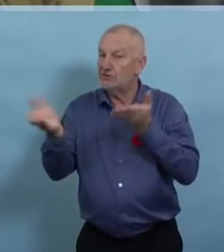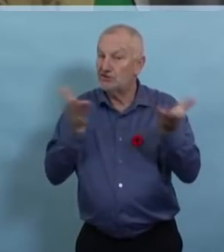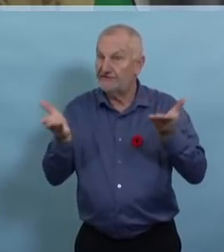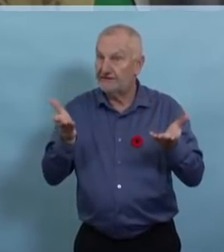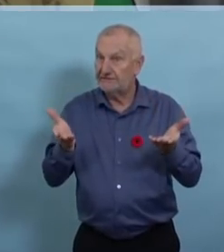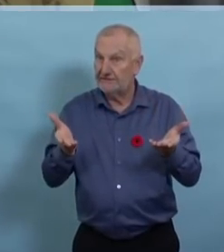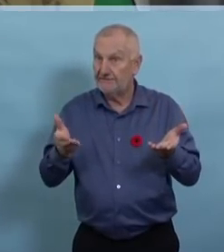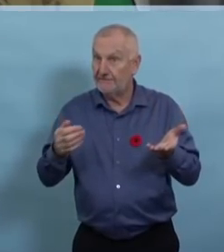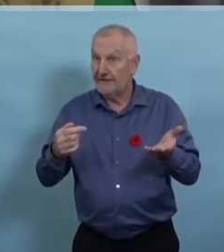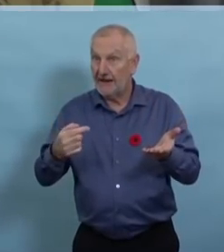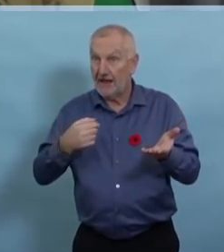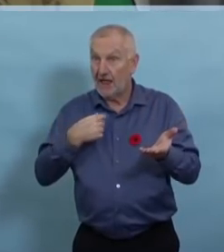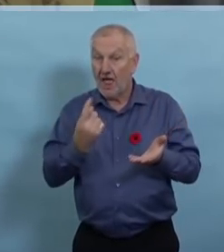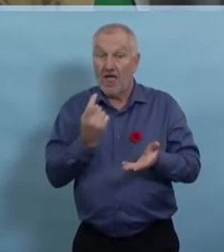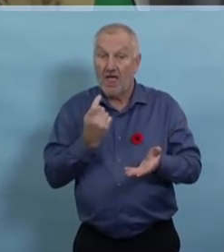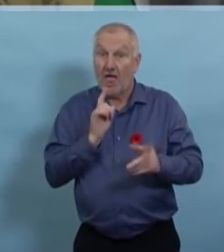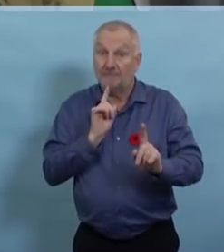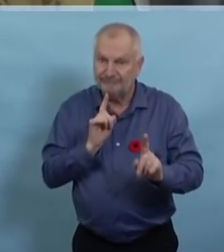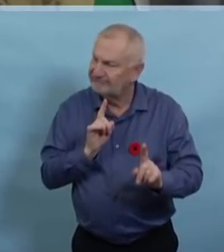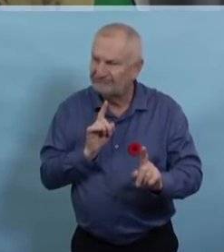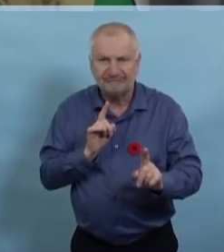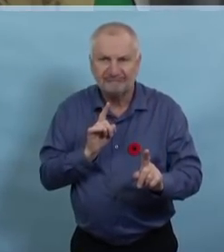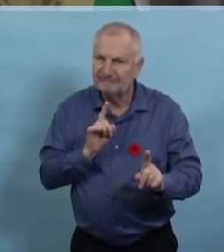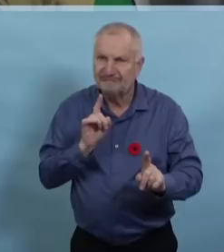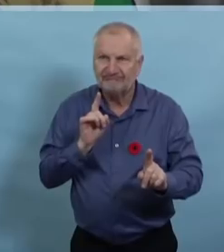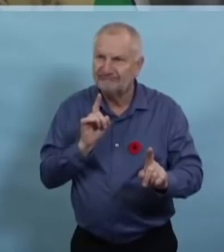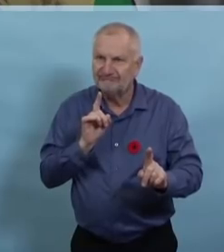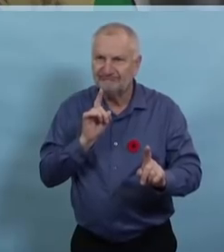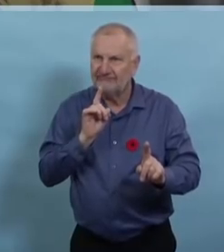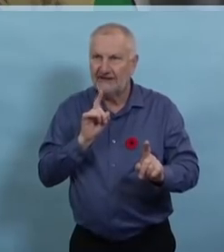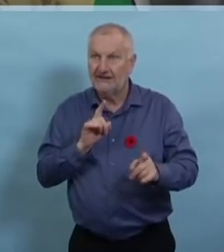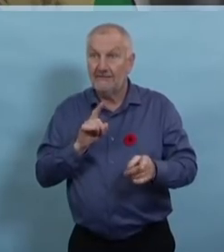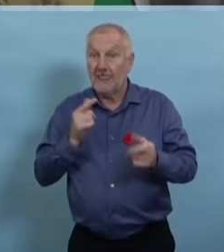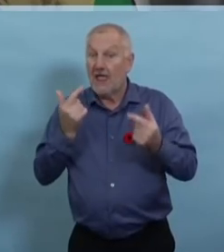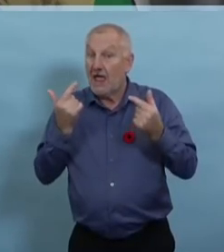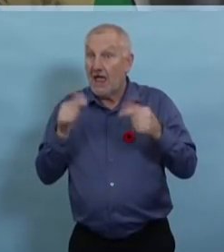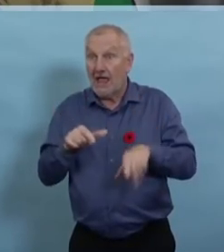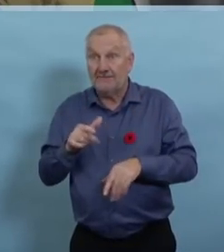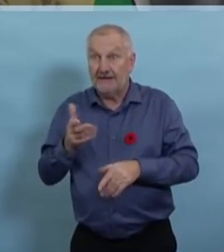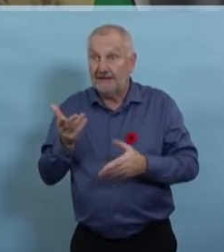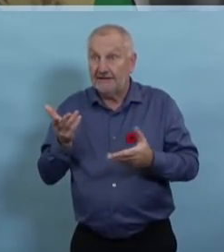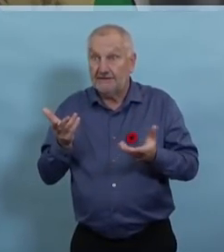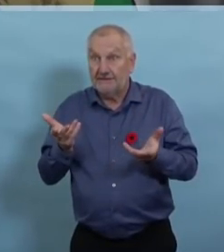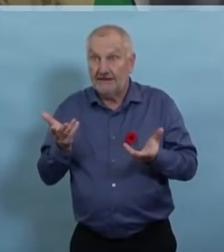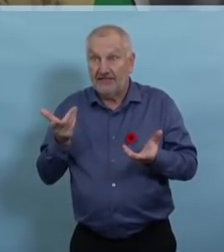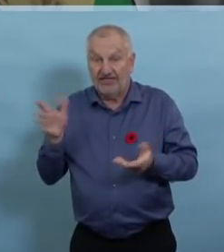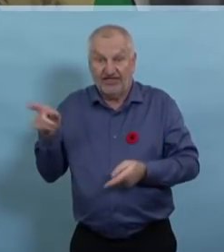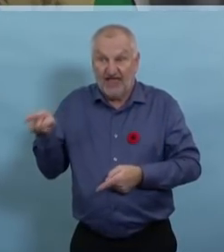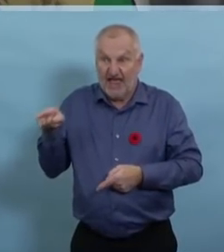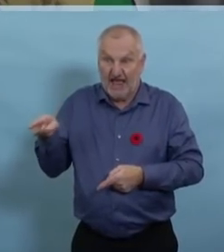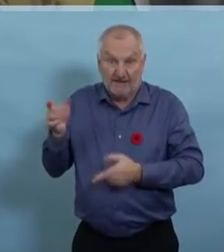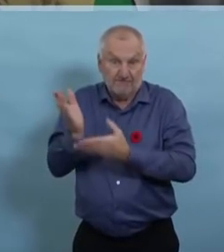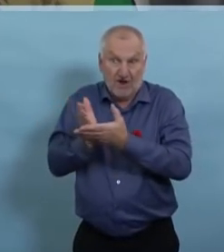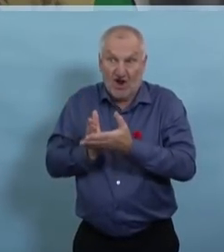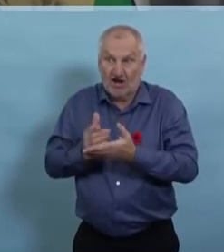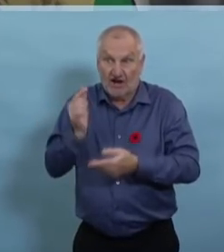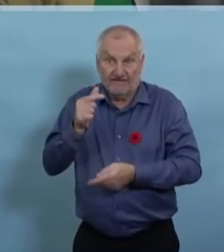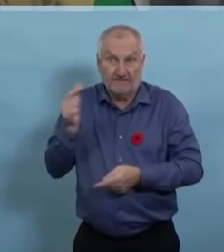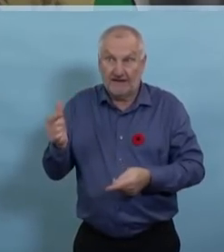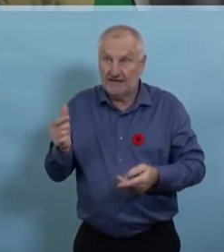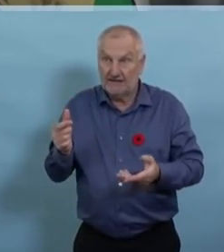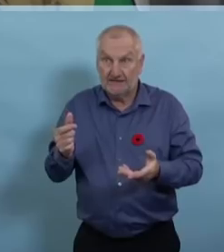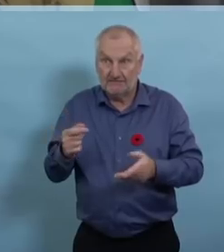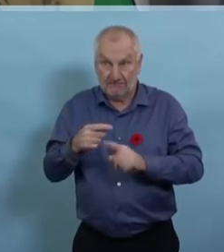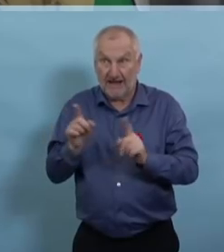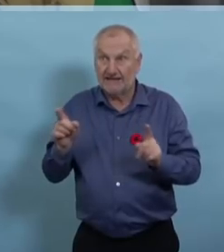answer in terms of you know, what's happening in that that portion of government. But they are investigating it,